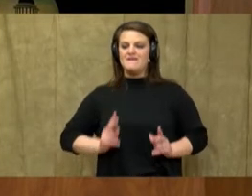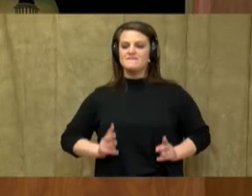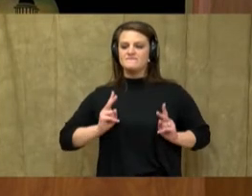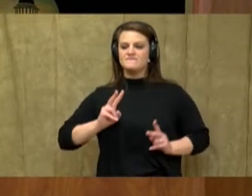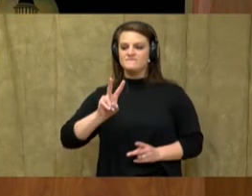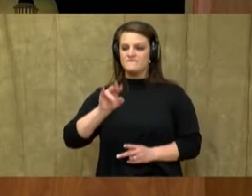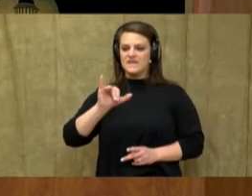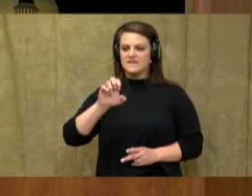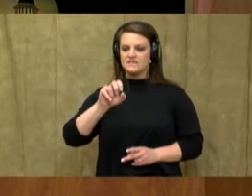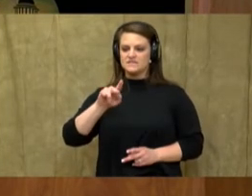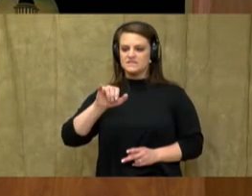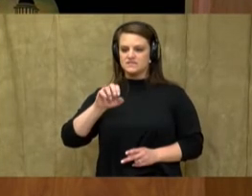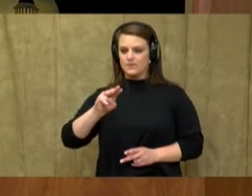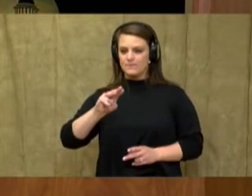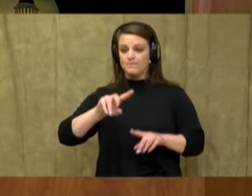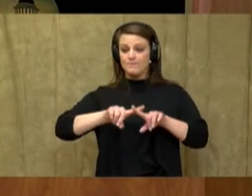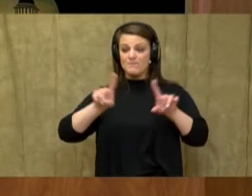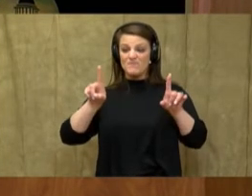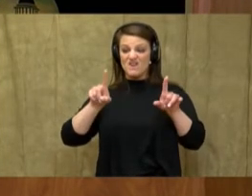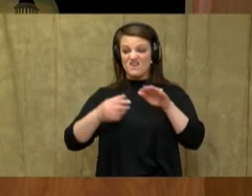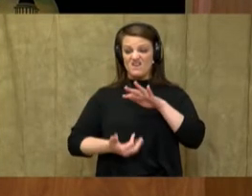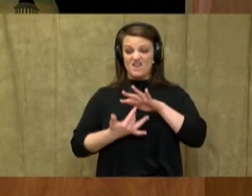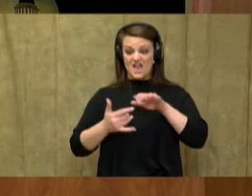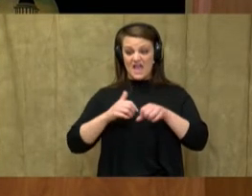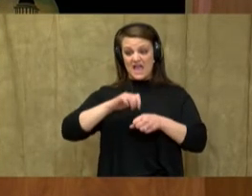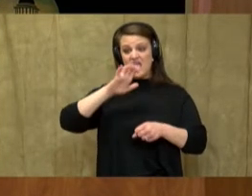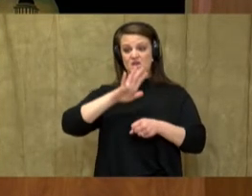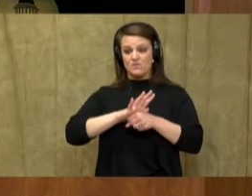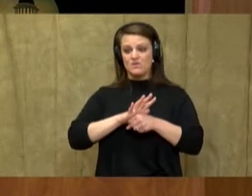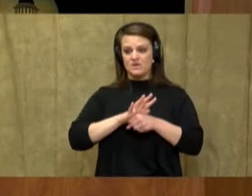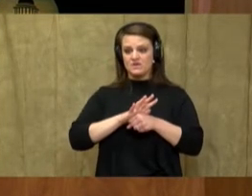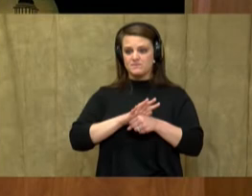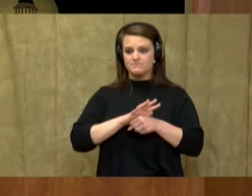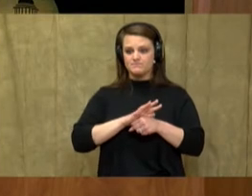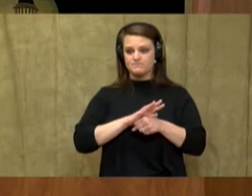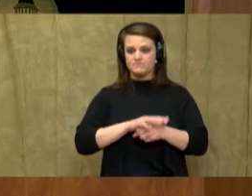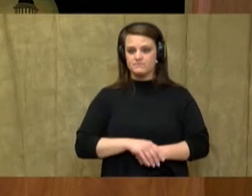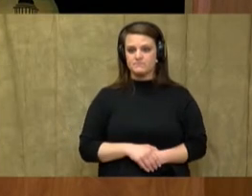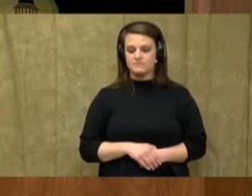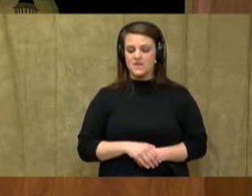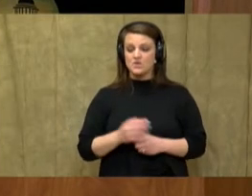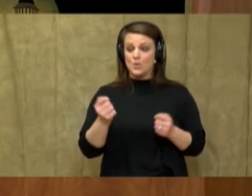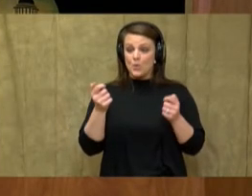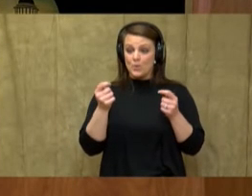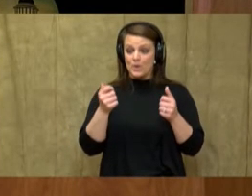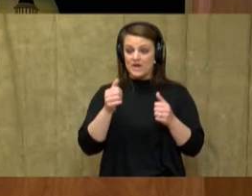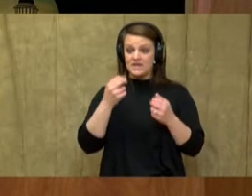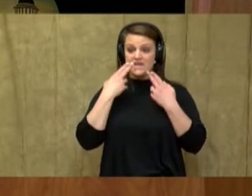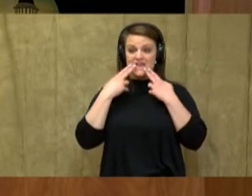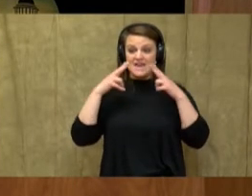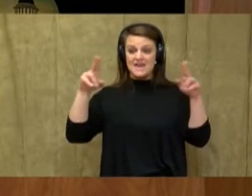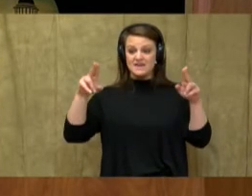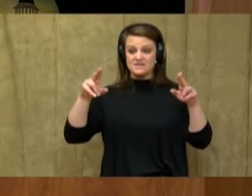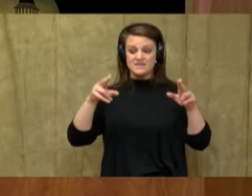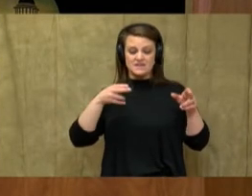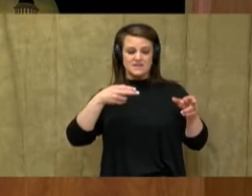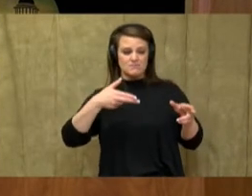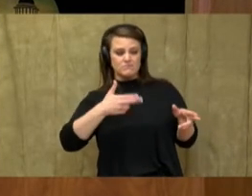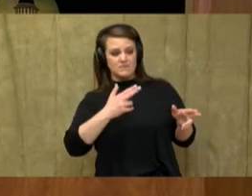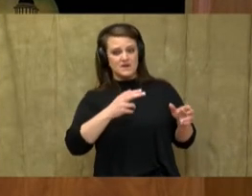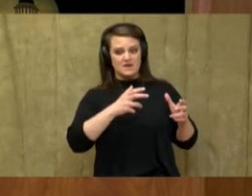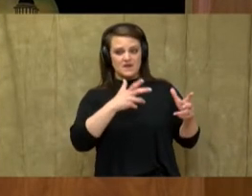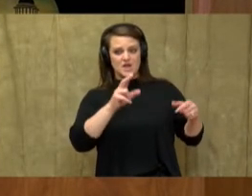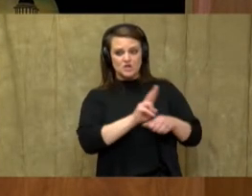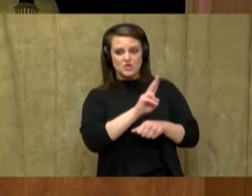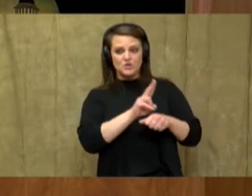the angry crowd as they were of the accidental shooting by the soldiers. Quickly, the innocent was blown out of proportion and